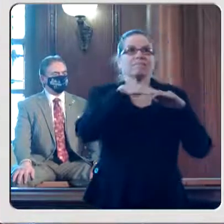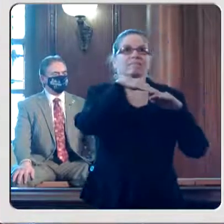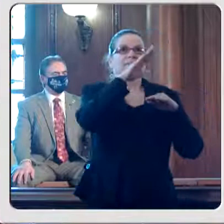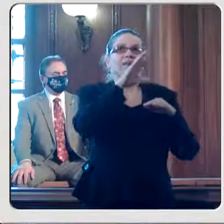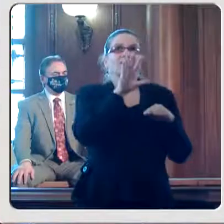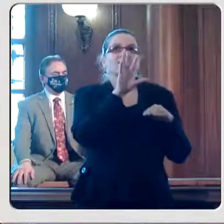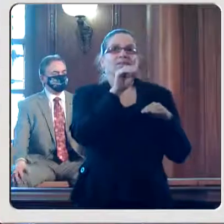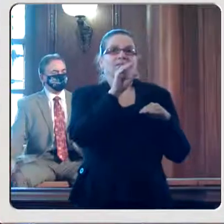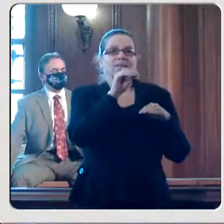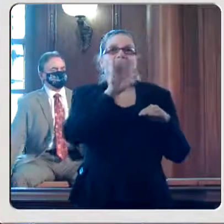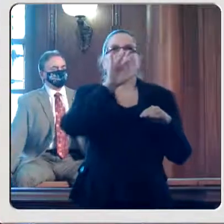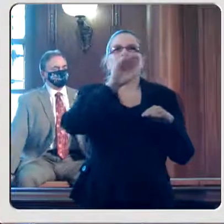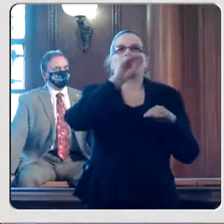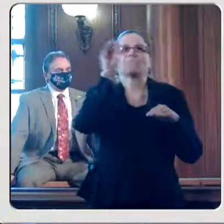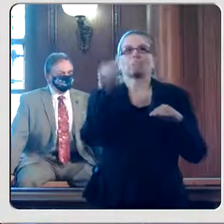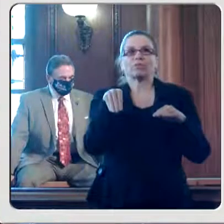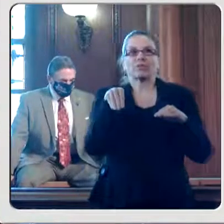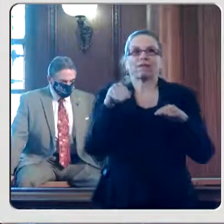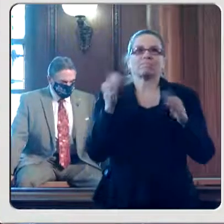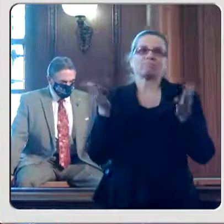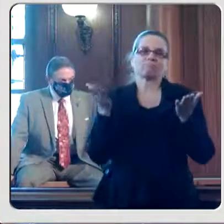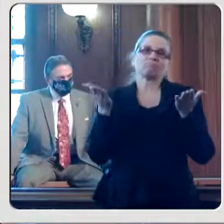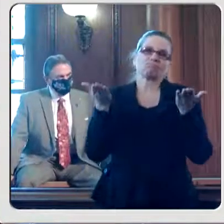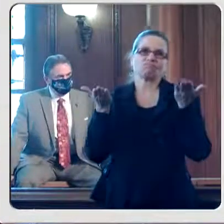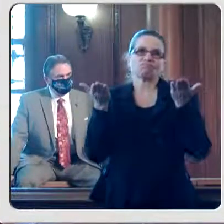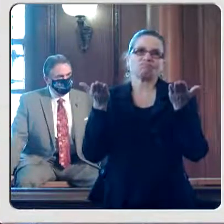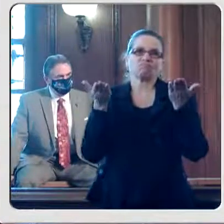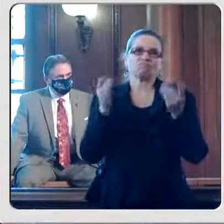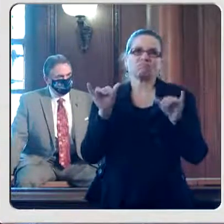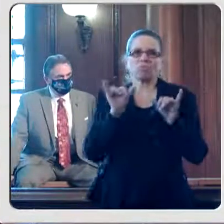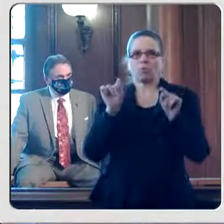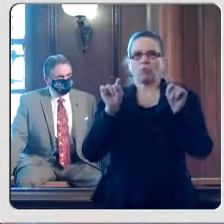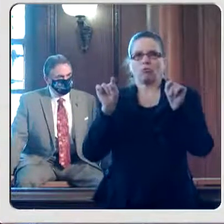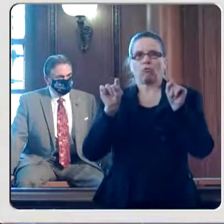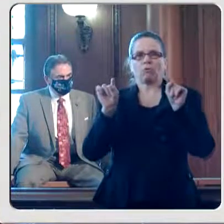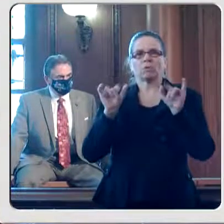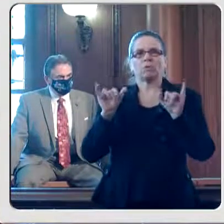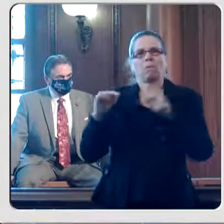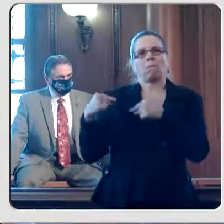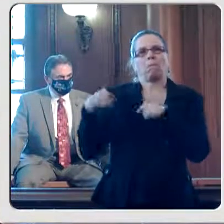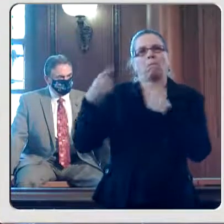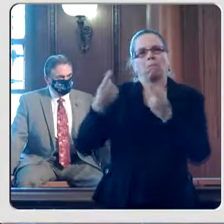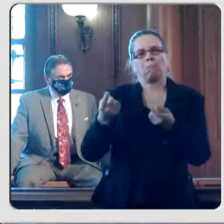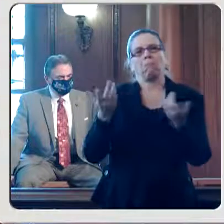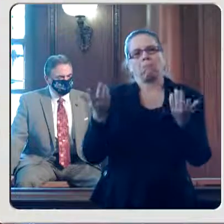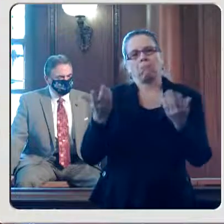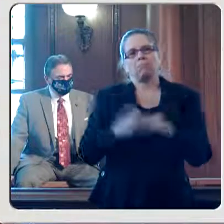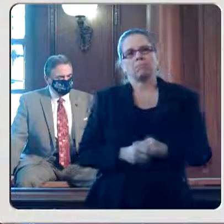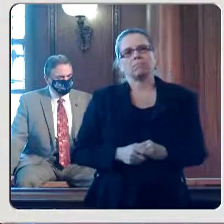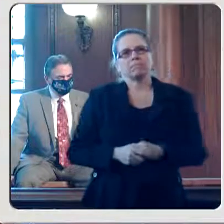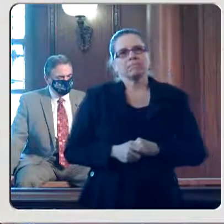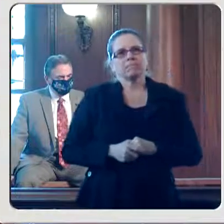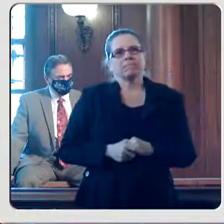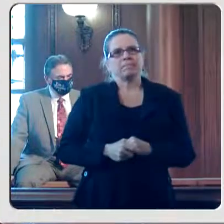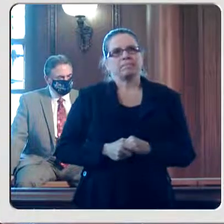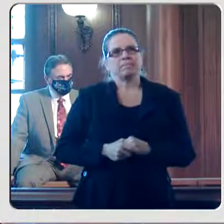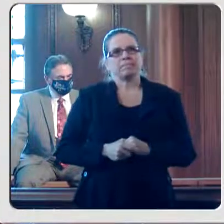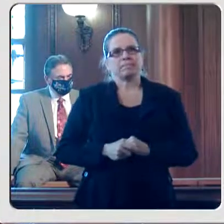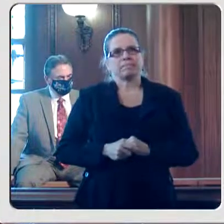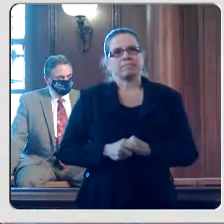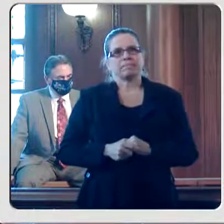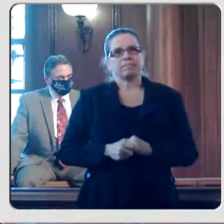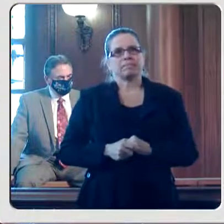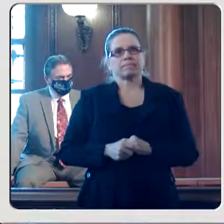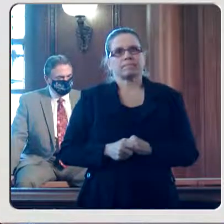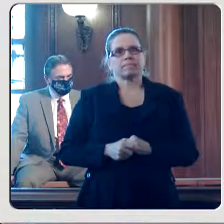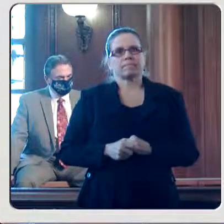reporting for our COVID-19 cases. We continue to ask our residents